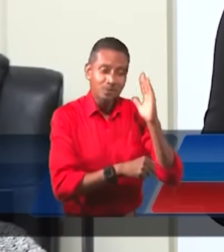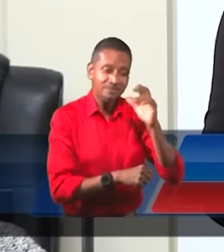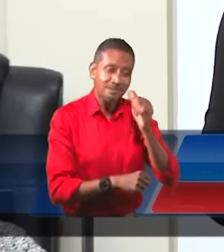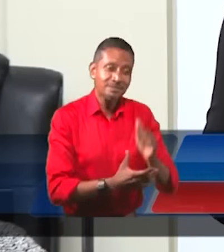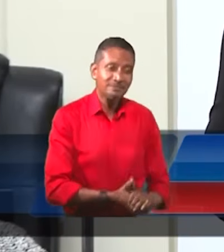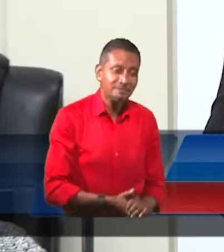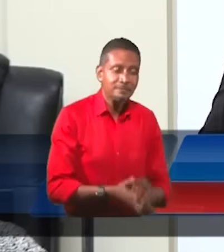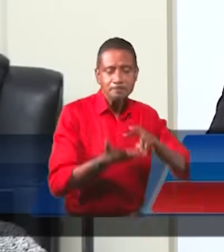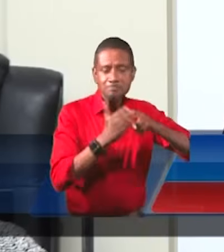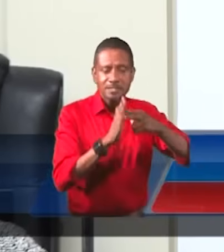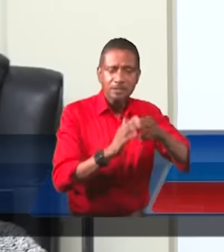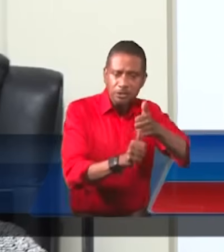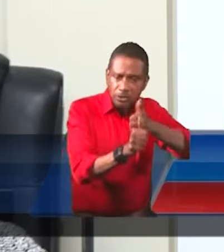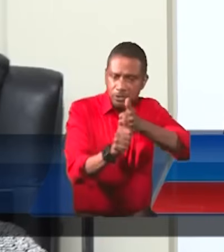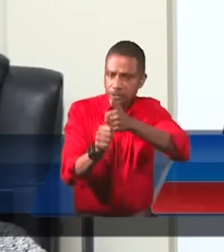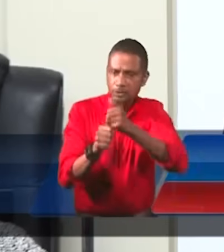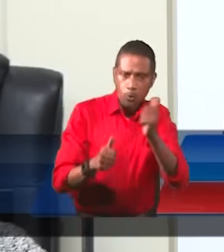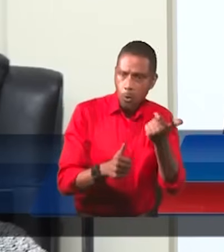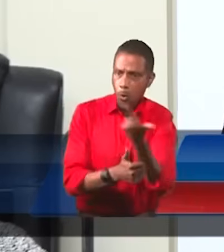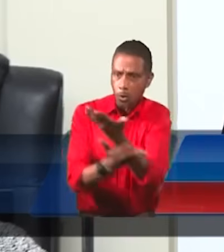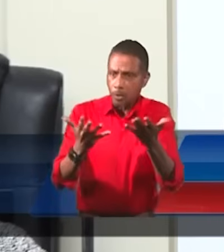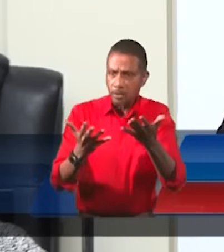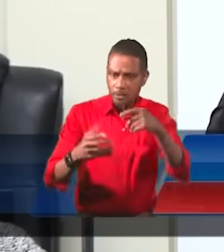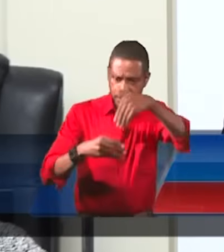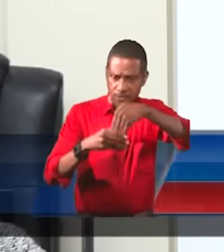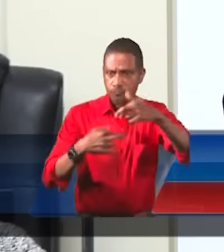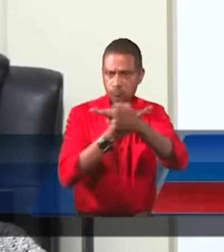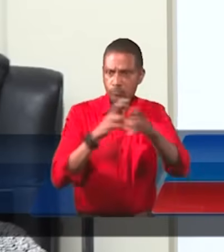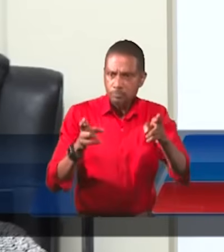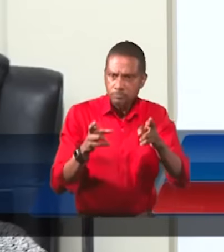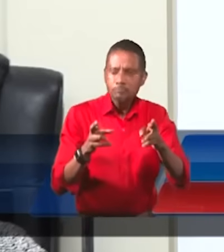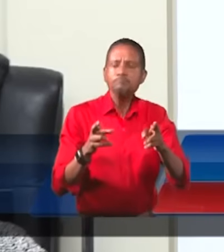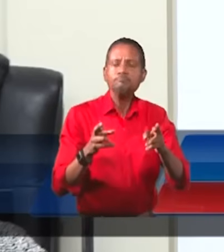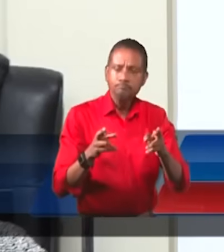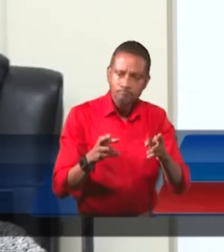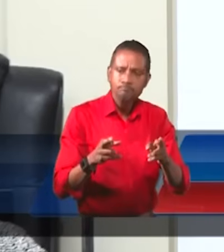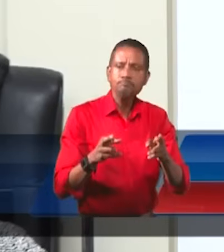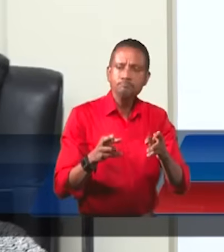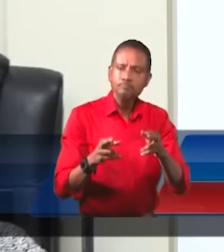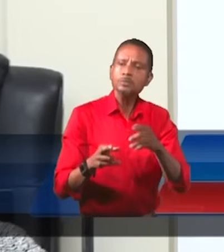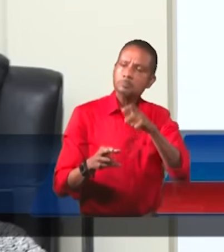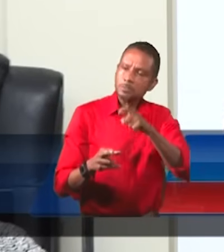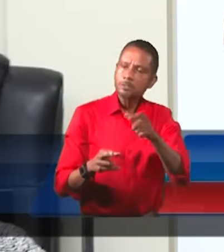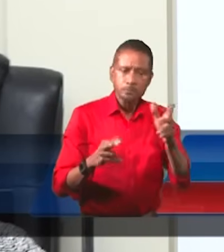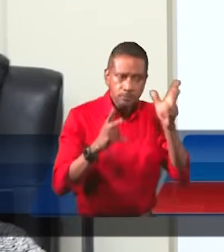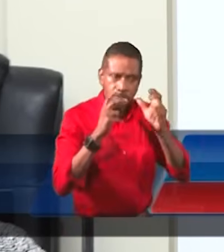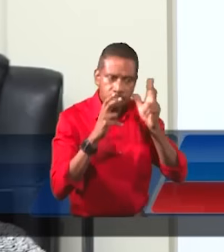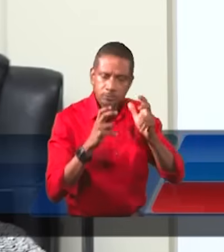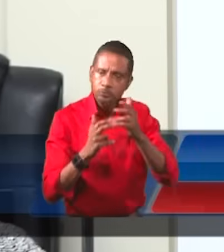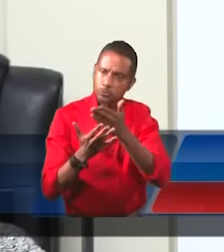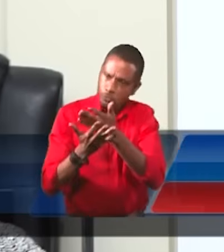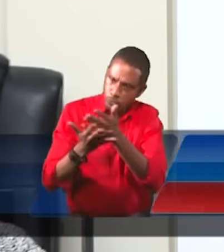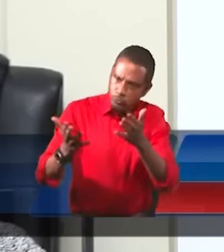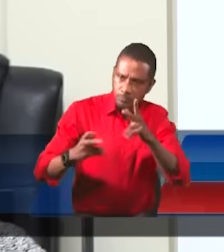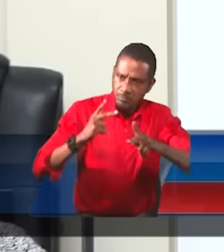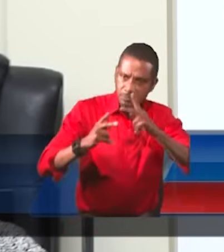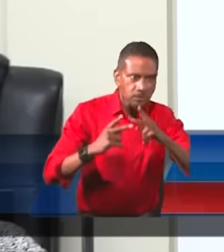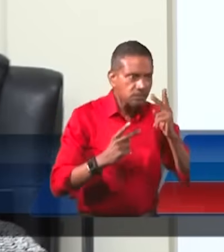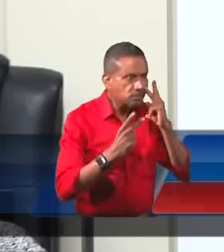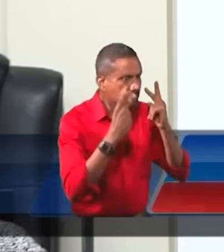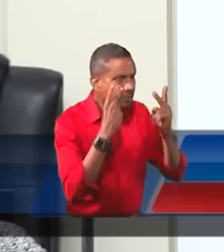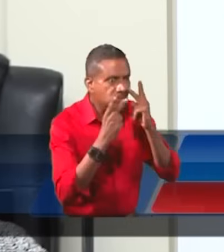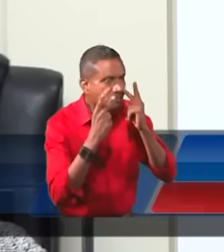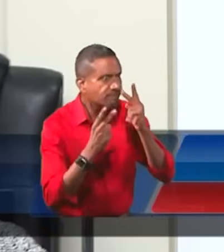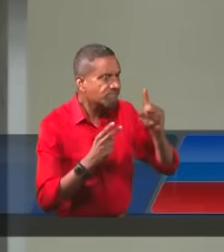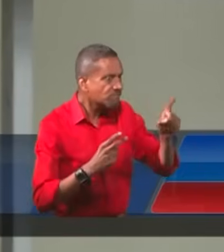in this room is in this room. Because you are the people who see the